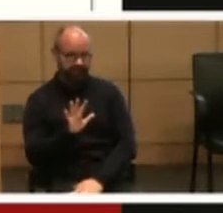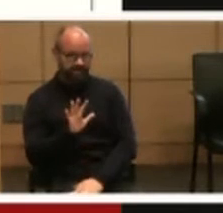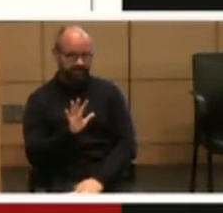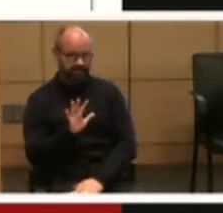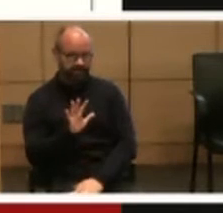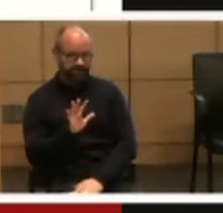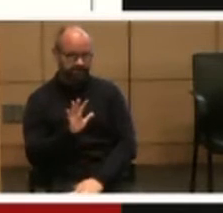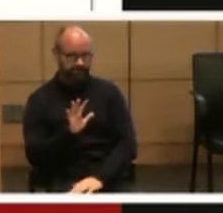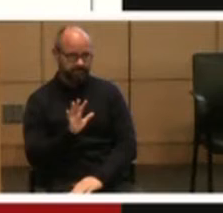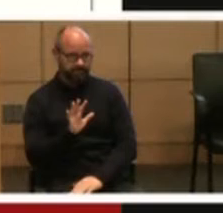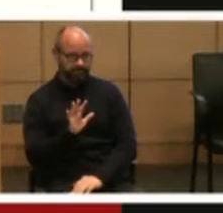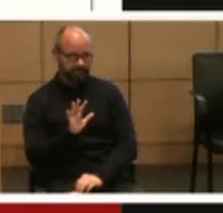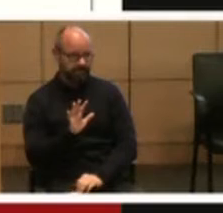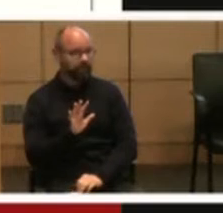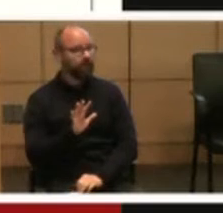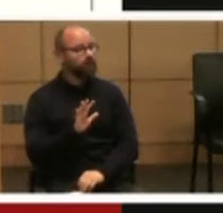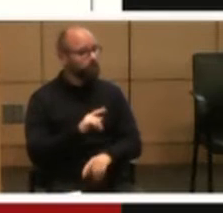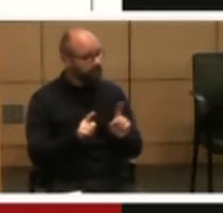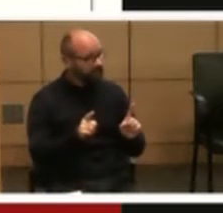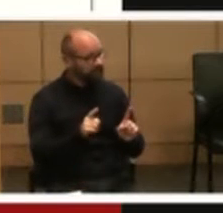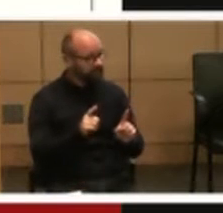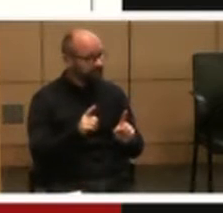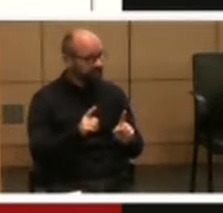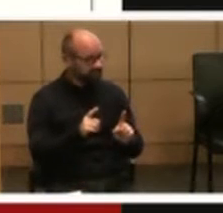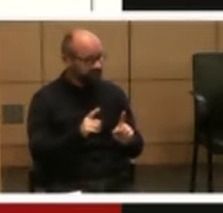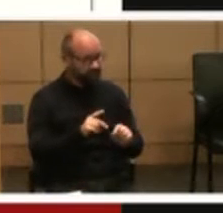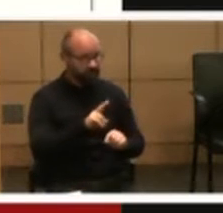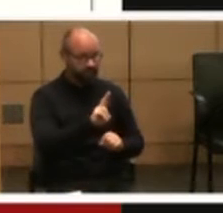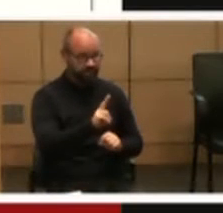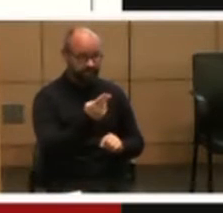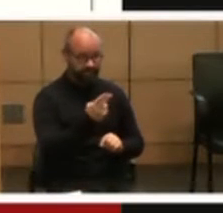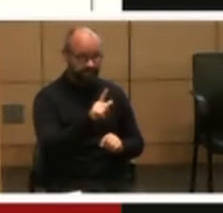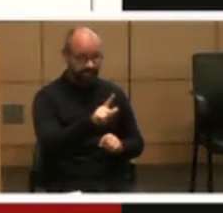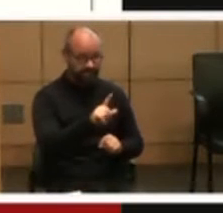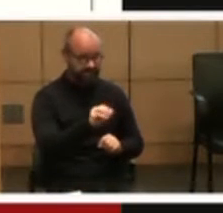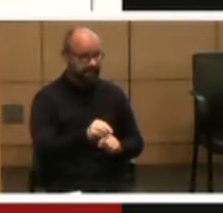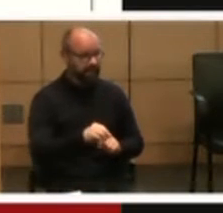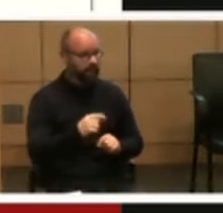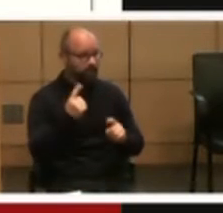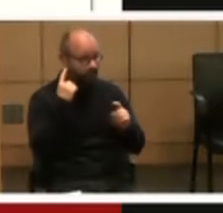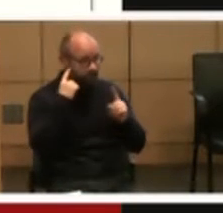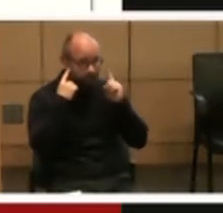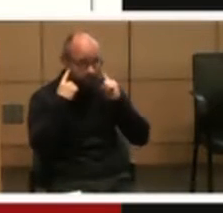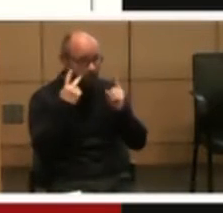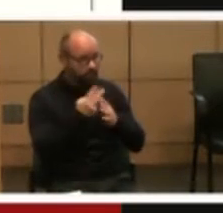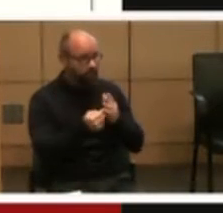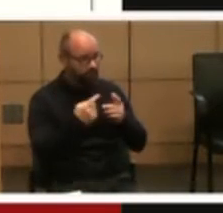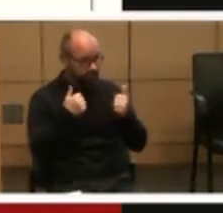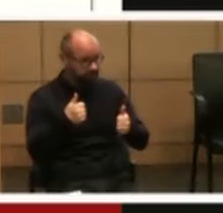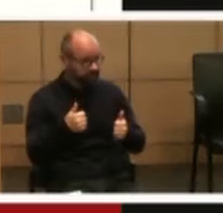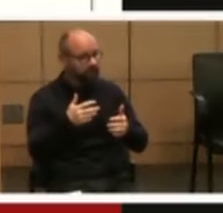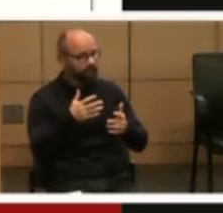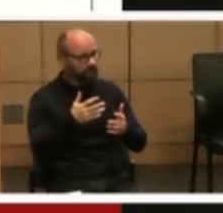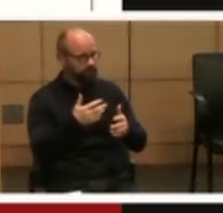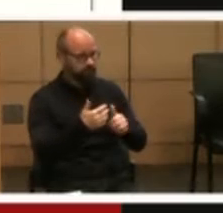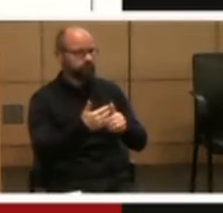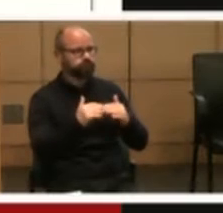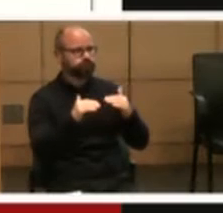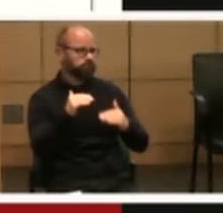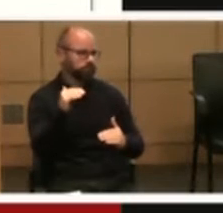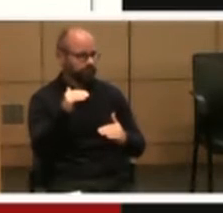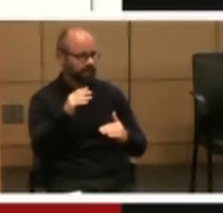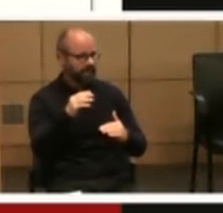you can see that there's a big drop-off in the kids with unilateral hearing loss and bilateral hearing loss. And actually, they're much more similar to each